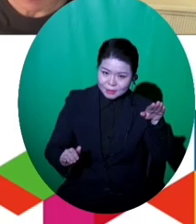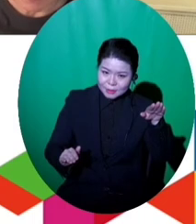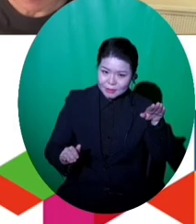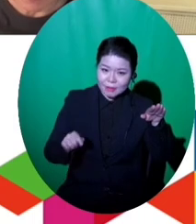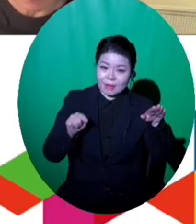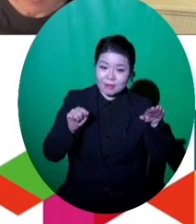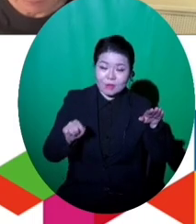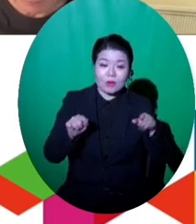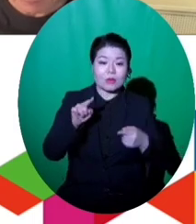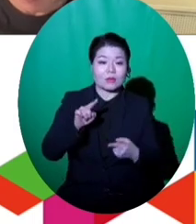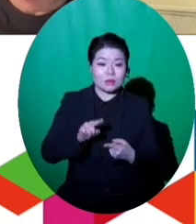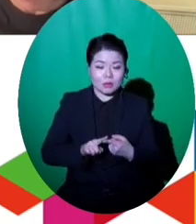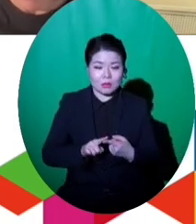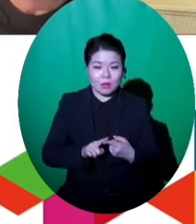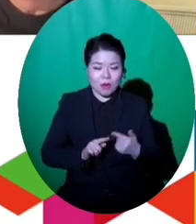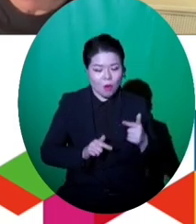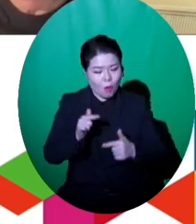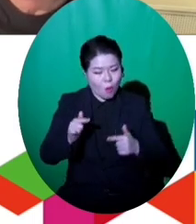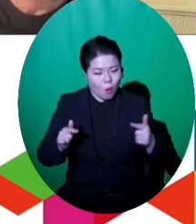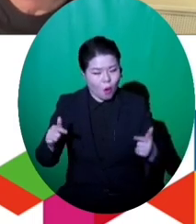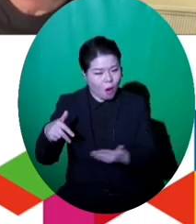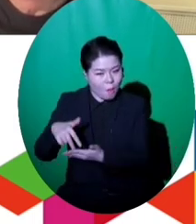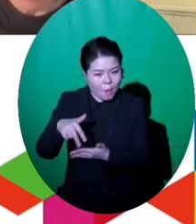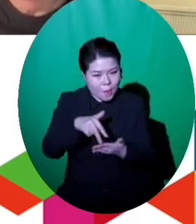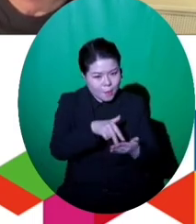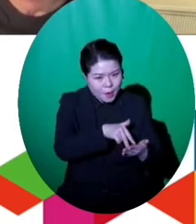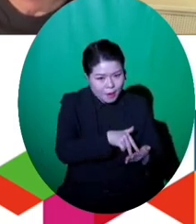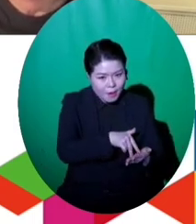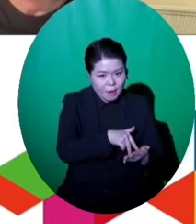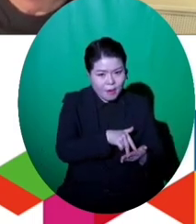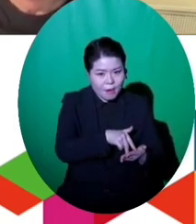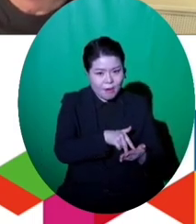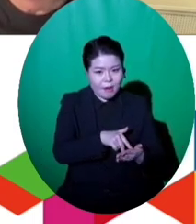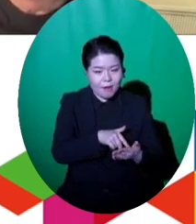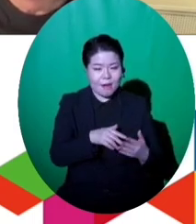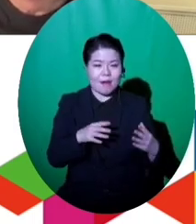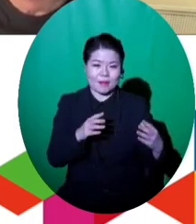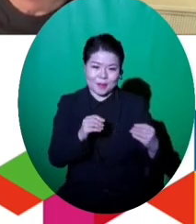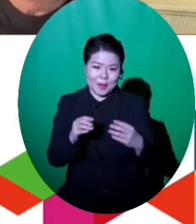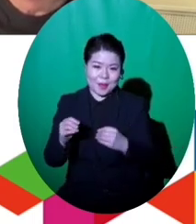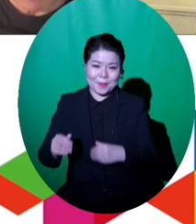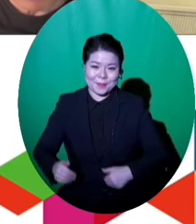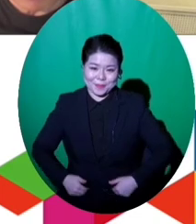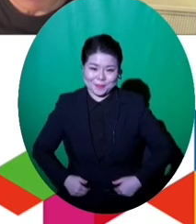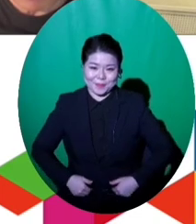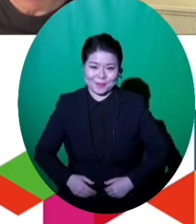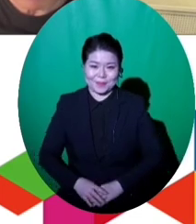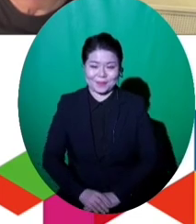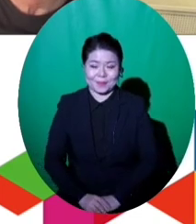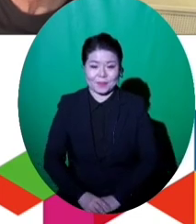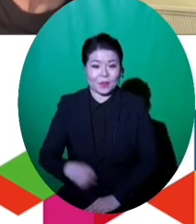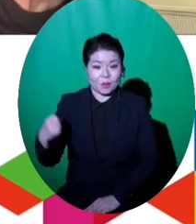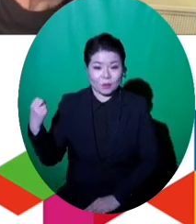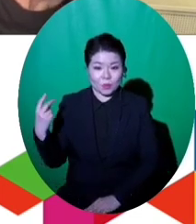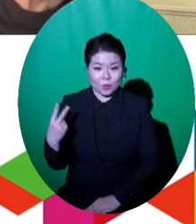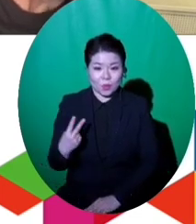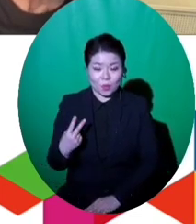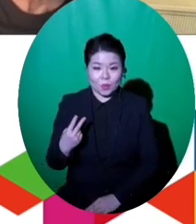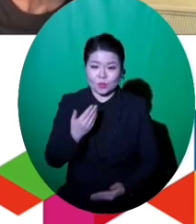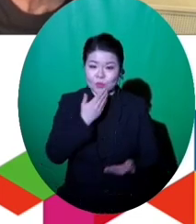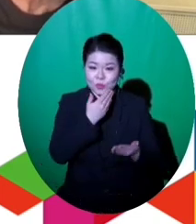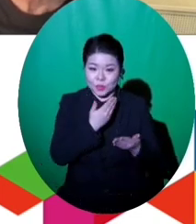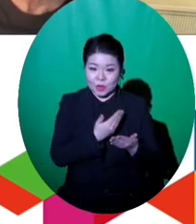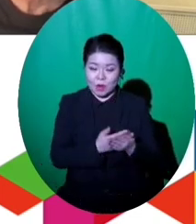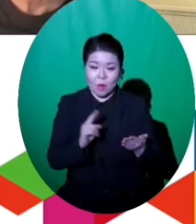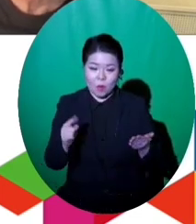And let's just be real, it's like, can you actually care for somebody who you do not agree with? Mm-hmm. Can you care